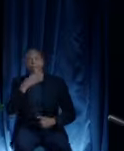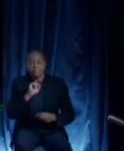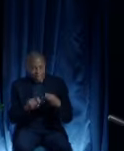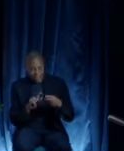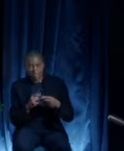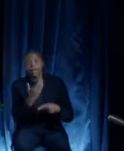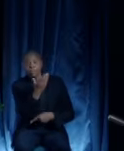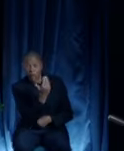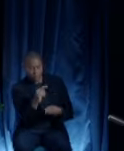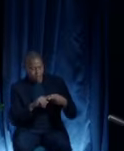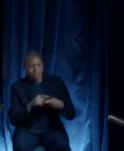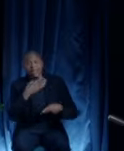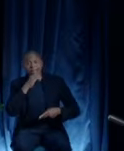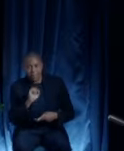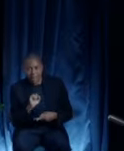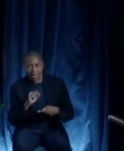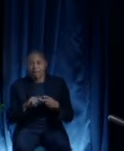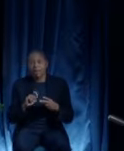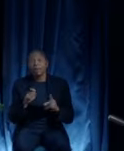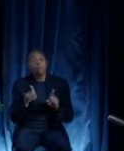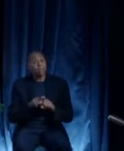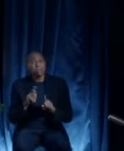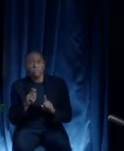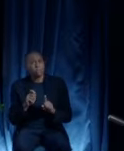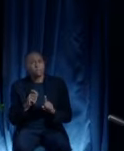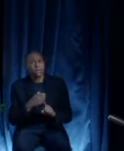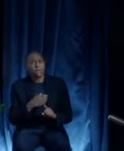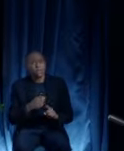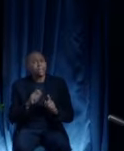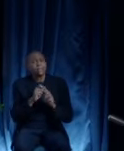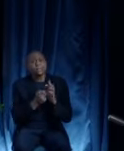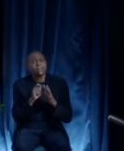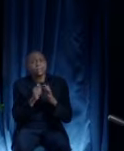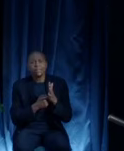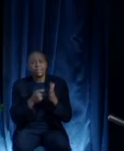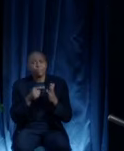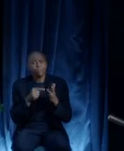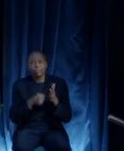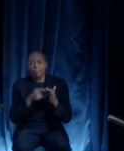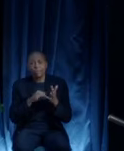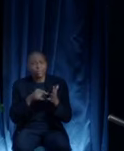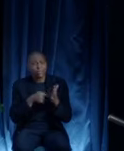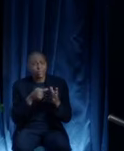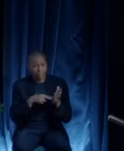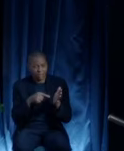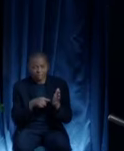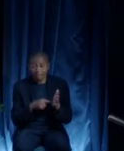helps. He's assiduous through